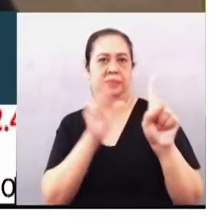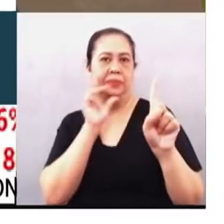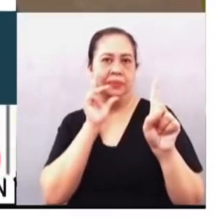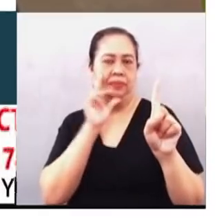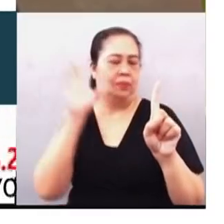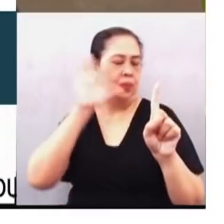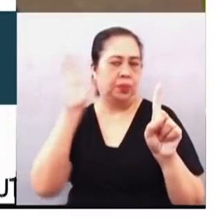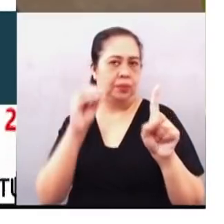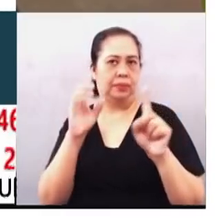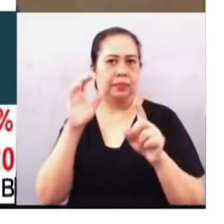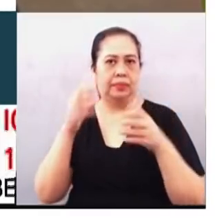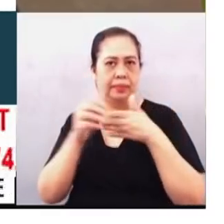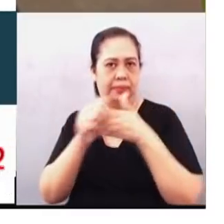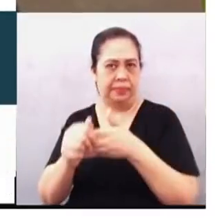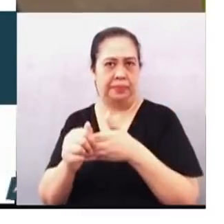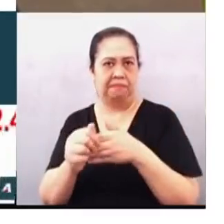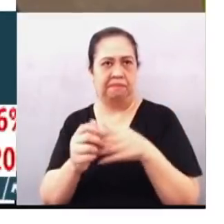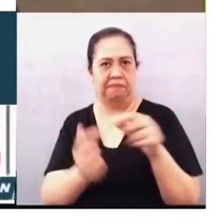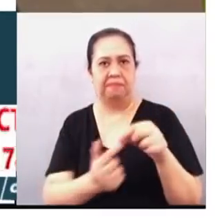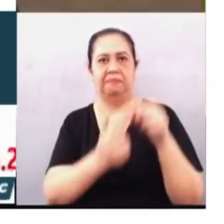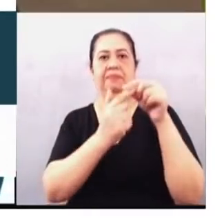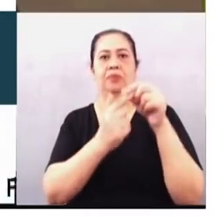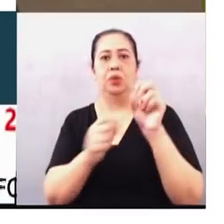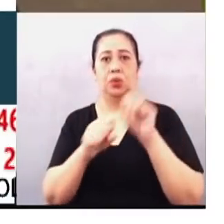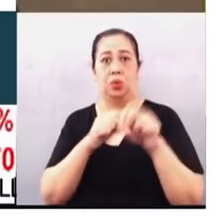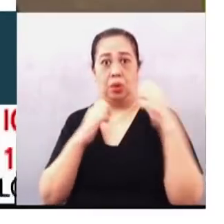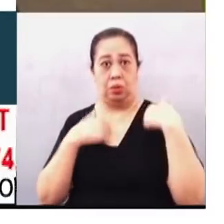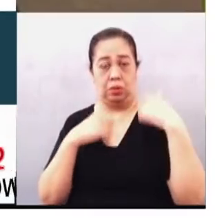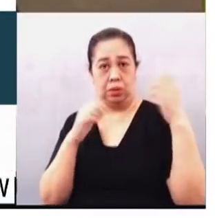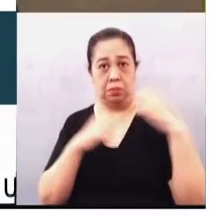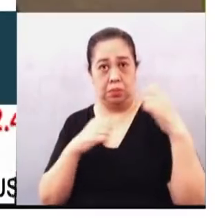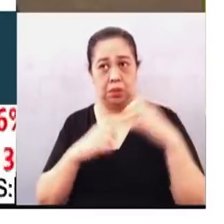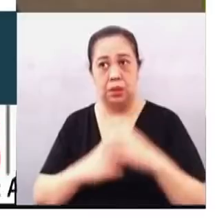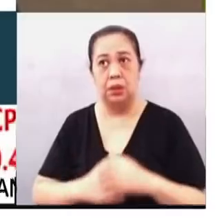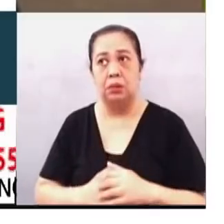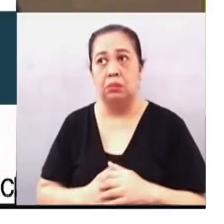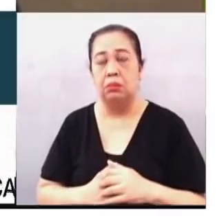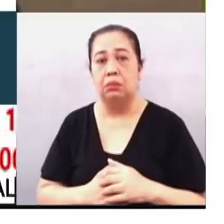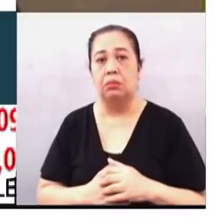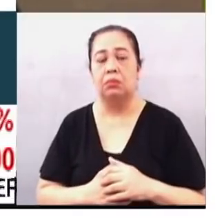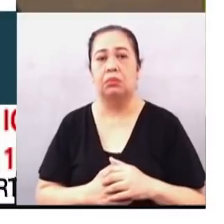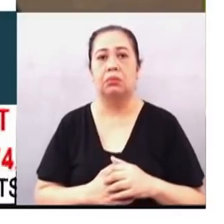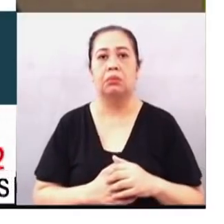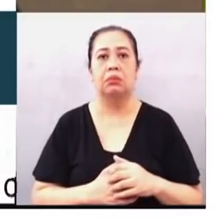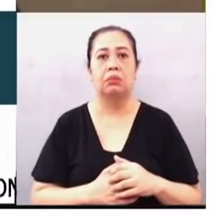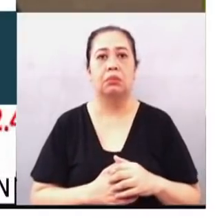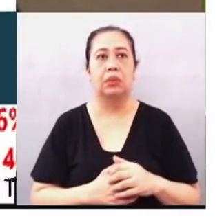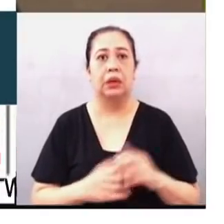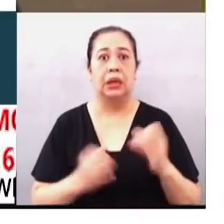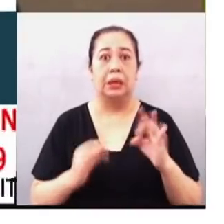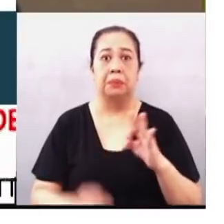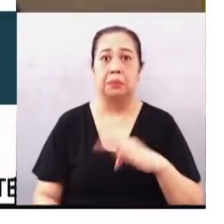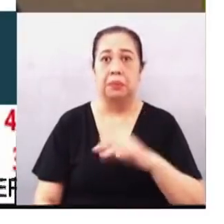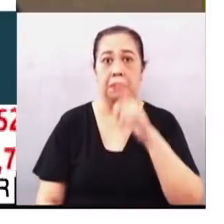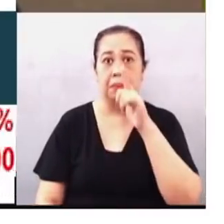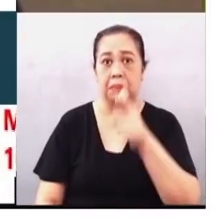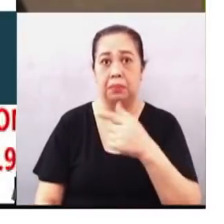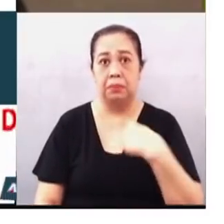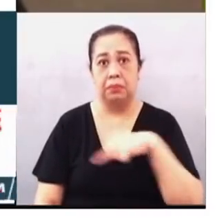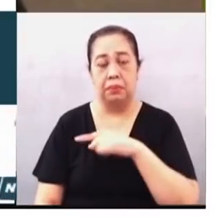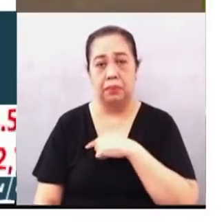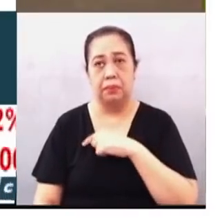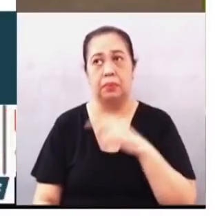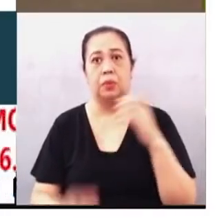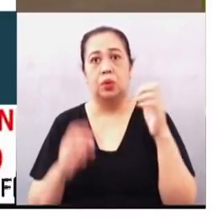leader. Iba siya. So you expect that if susertihin tayo, you expect that